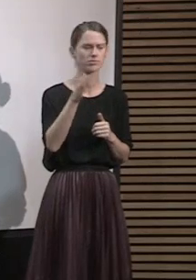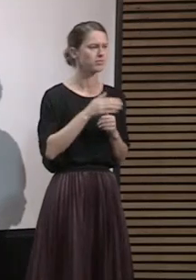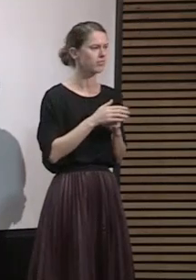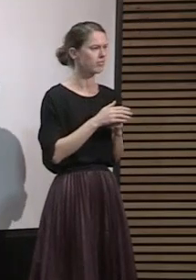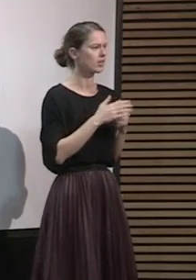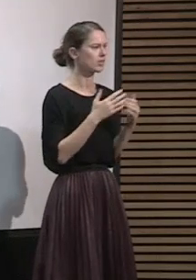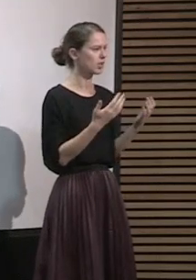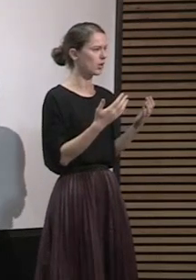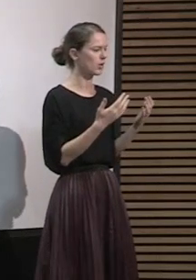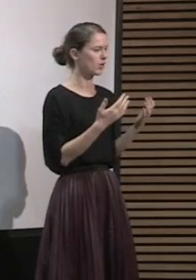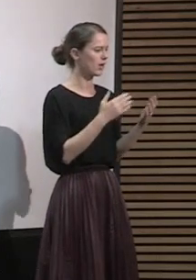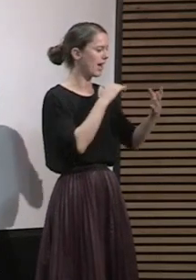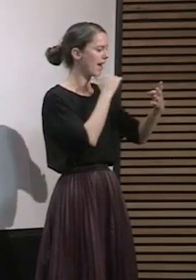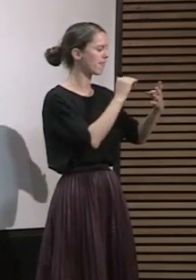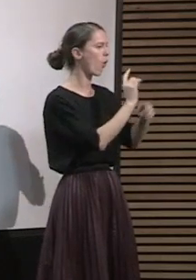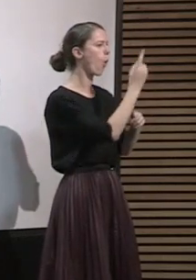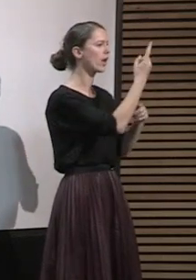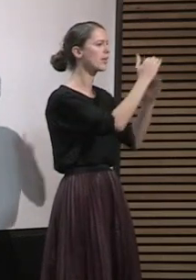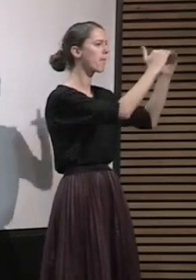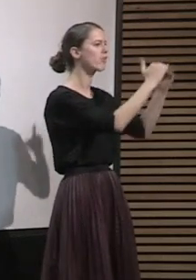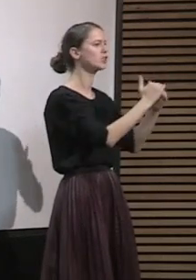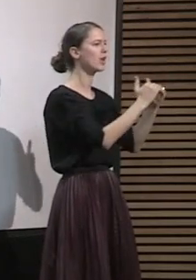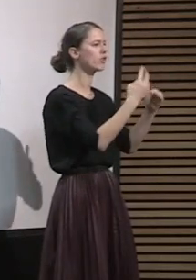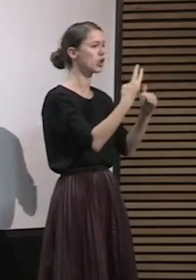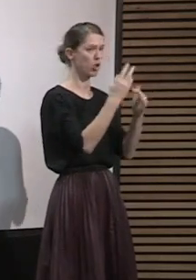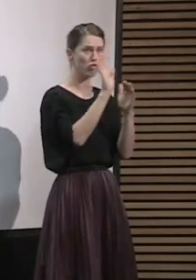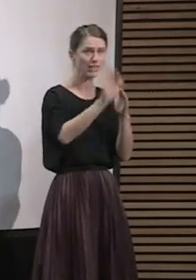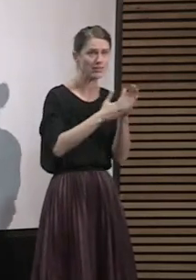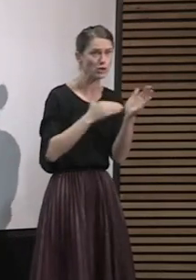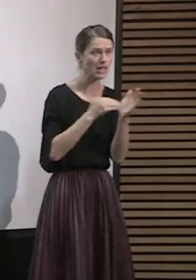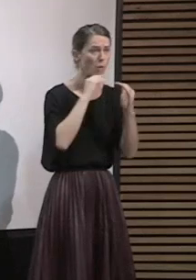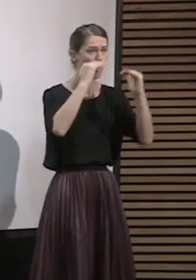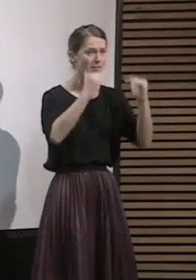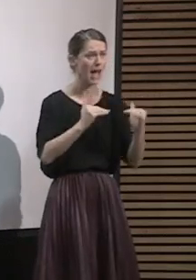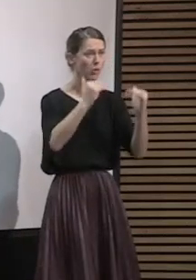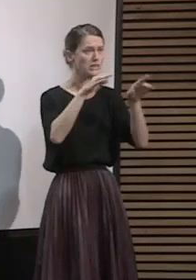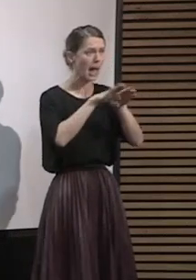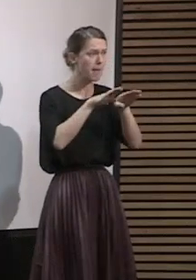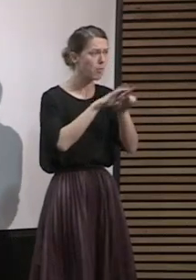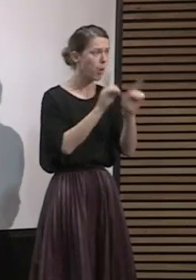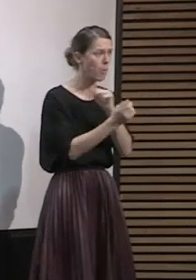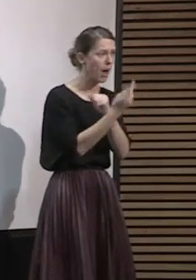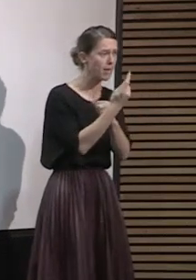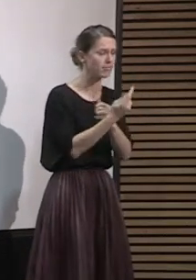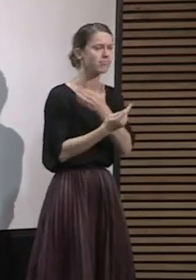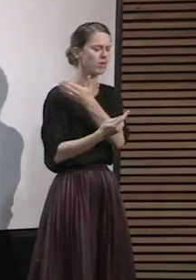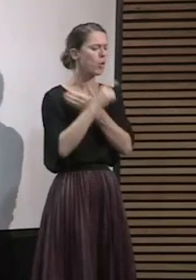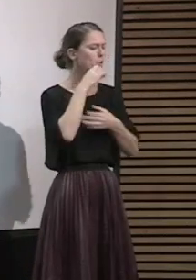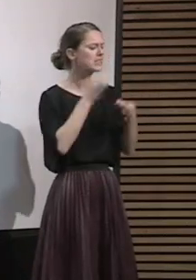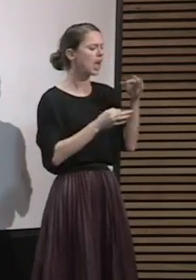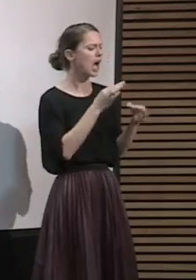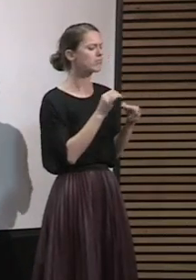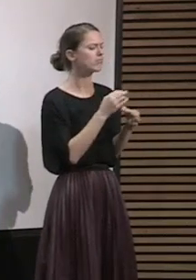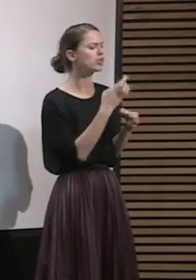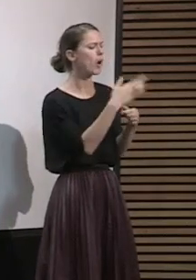of the country when Auckland moves to level two? Does the rest of the country stay at level two? We'll make an assessment at that time. So every time we reassess Auckland